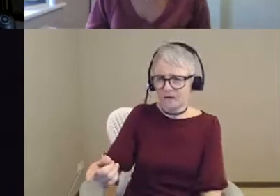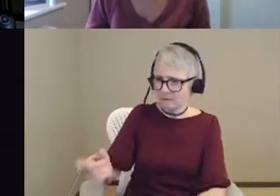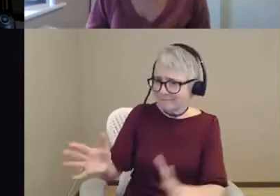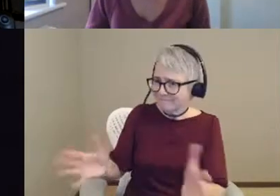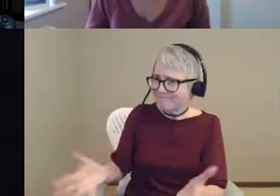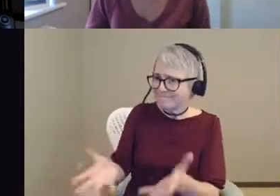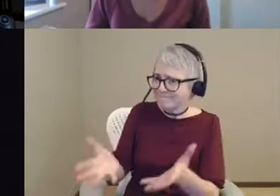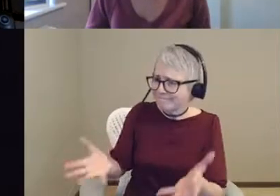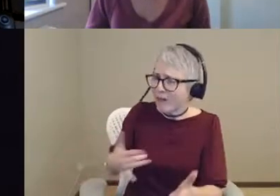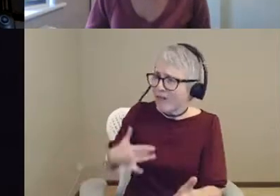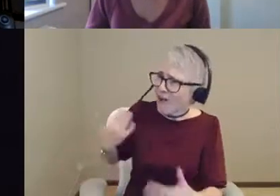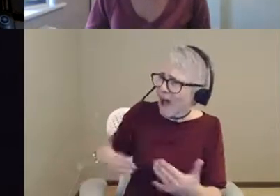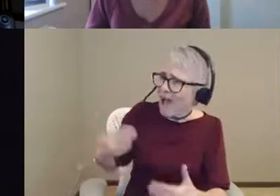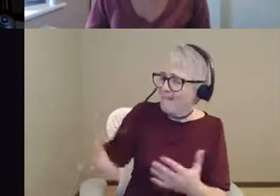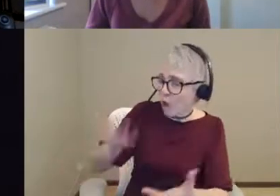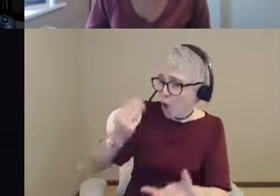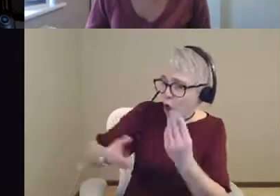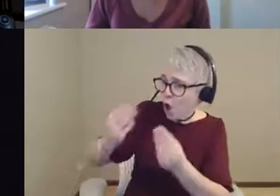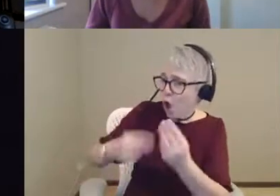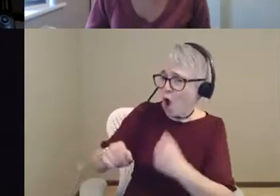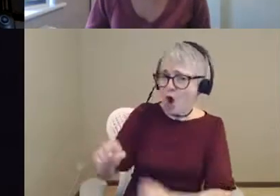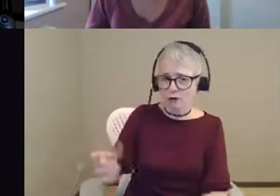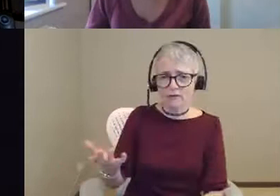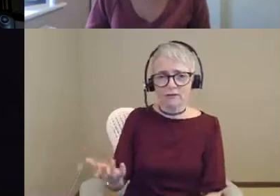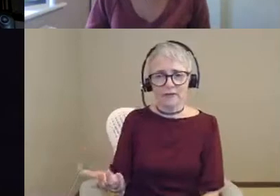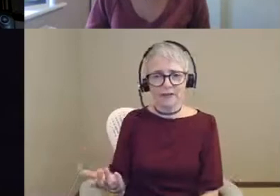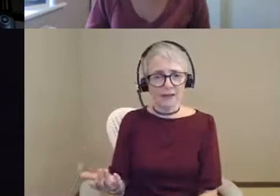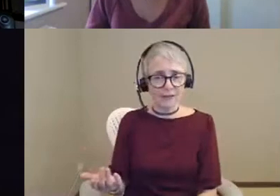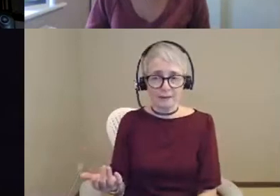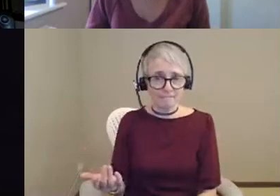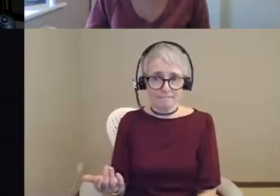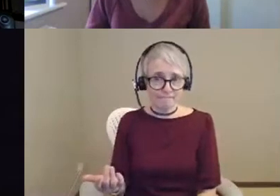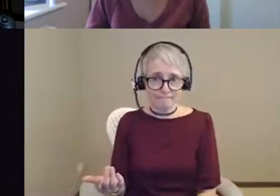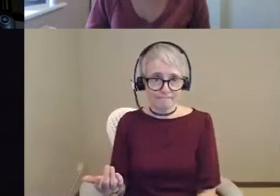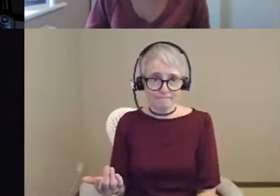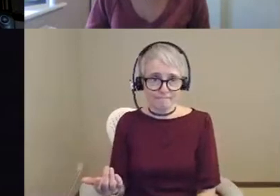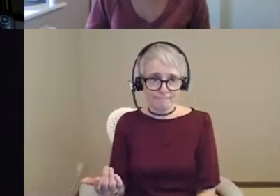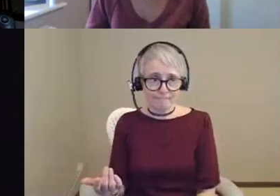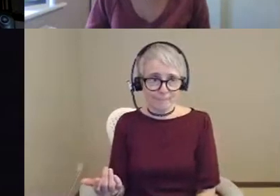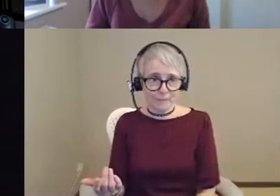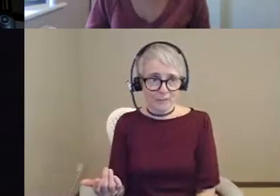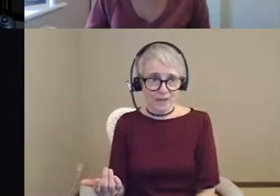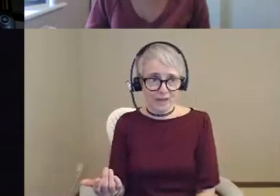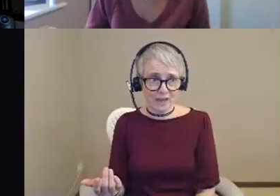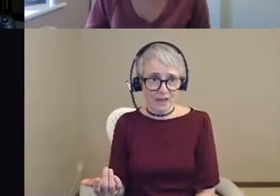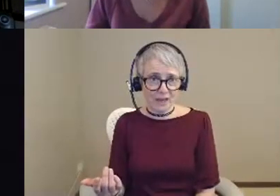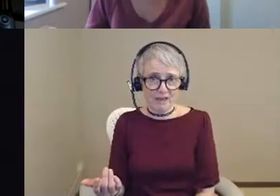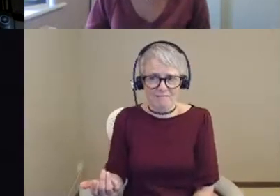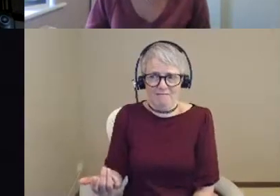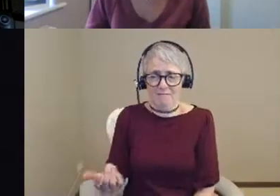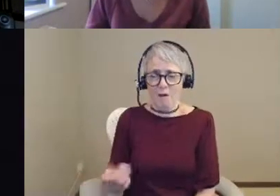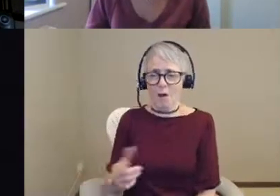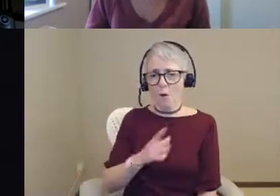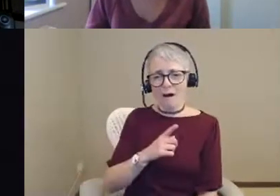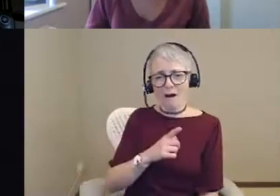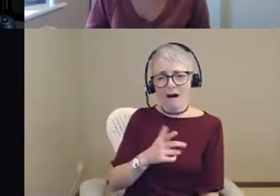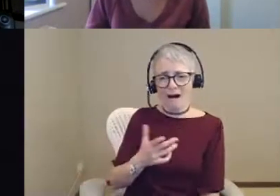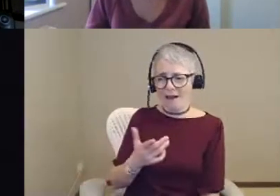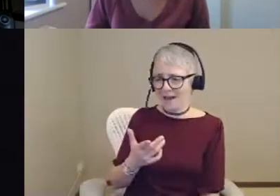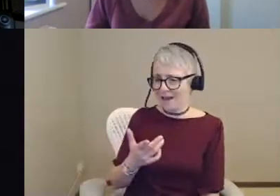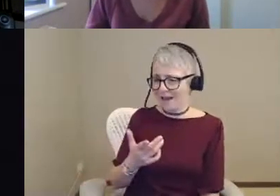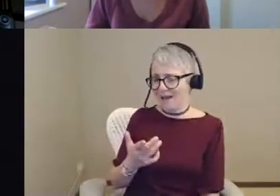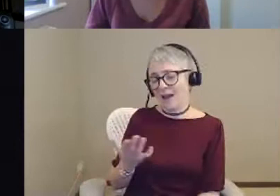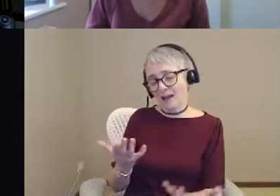thrive and to learn. And for me, it just simply didn't make sense to exclude, you know, an estimated, you talk